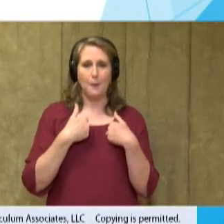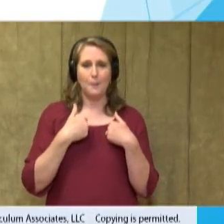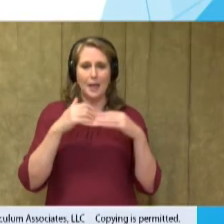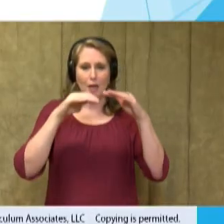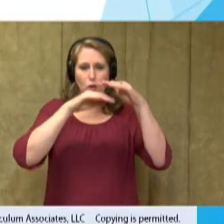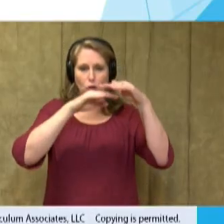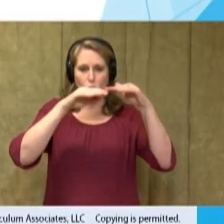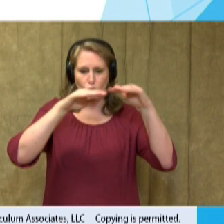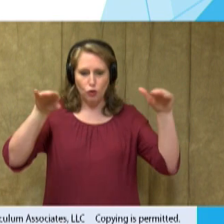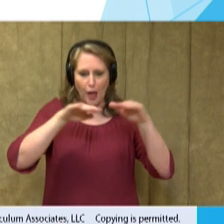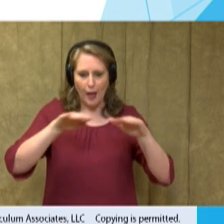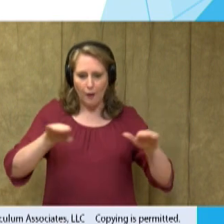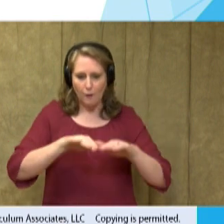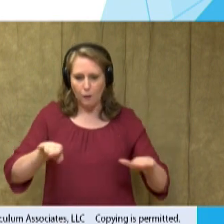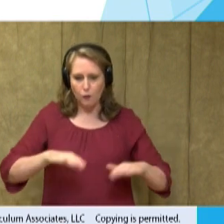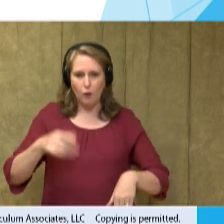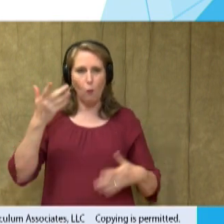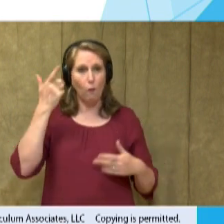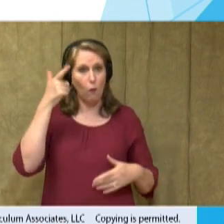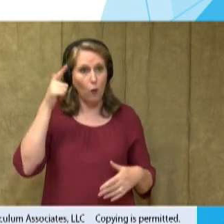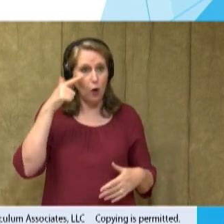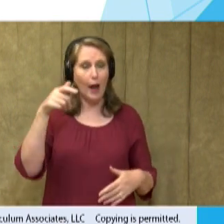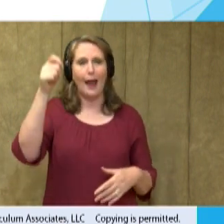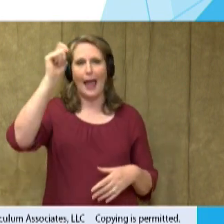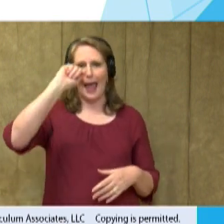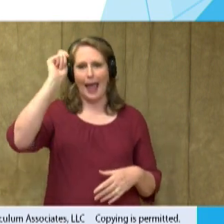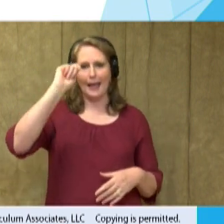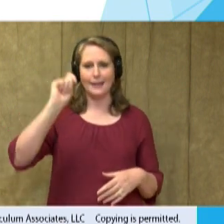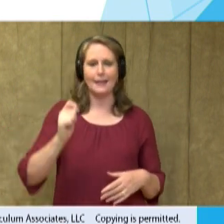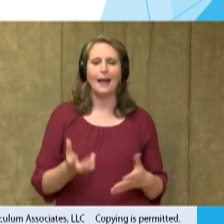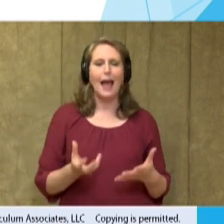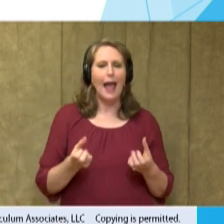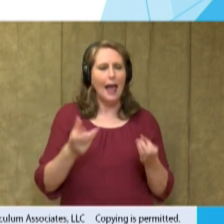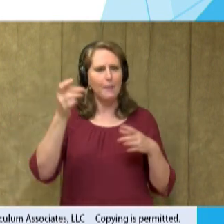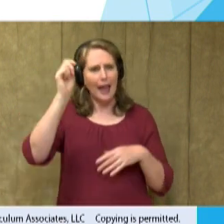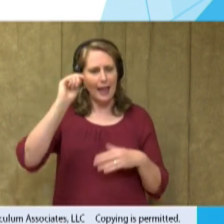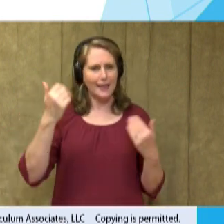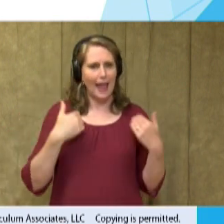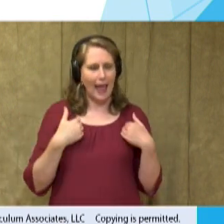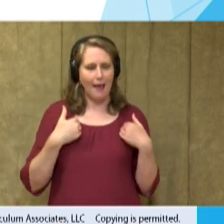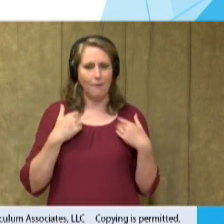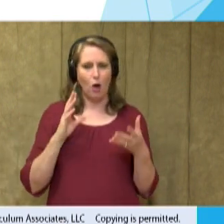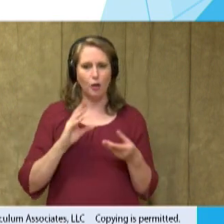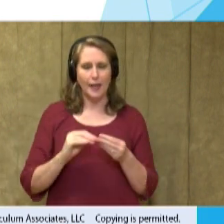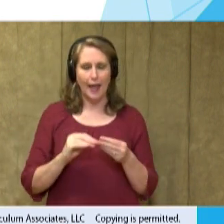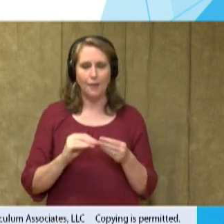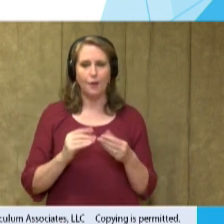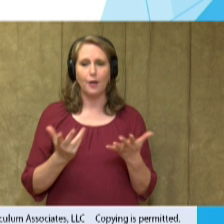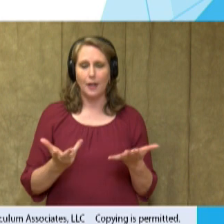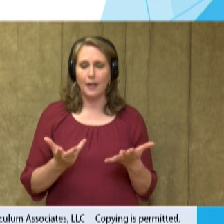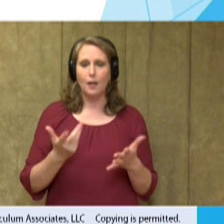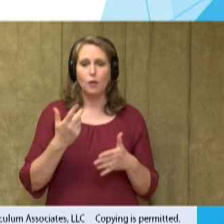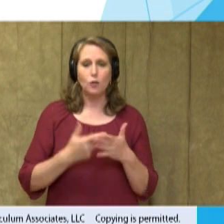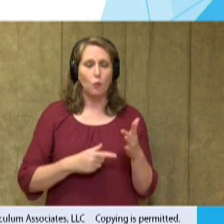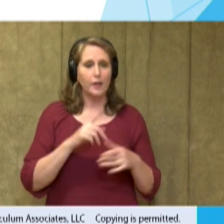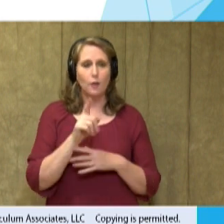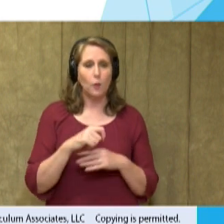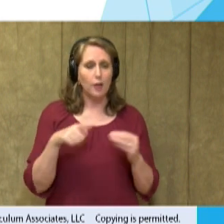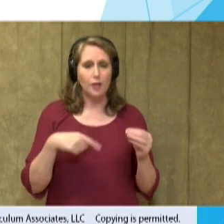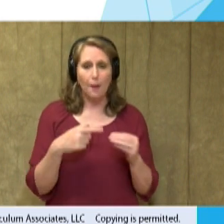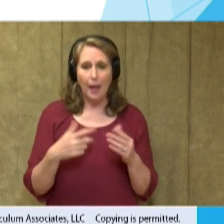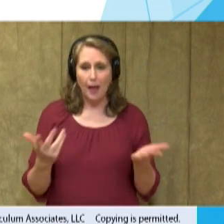hats. How many hats are there in all? Well, he's got their hats are on a shelf, so what is the problem